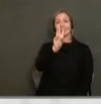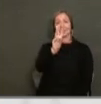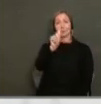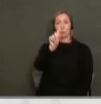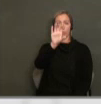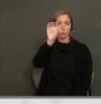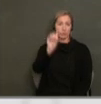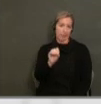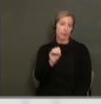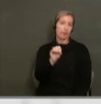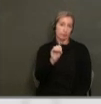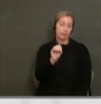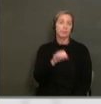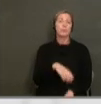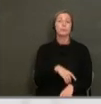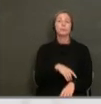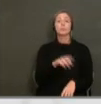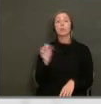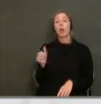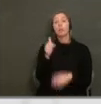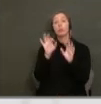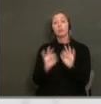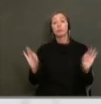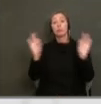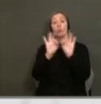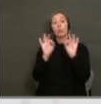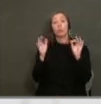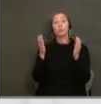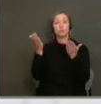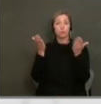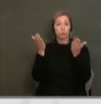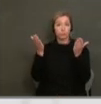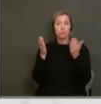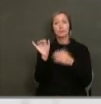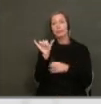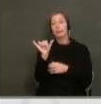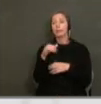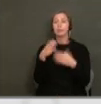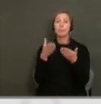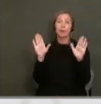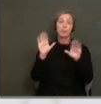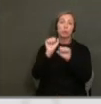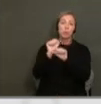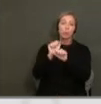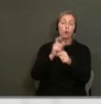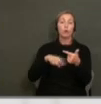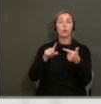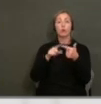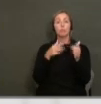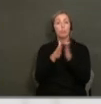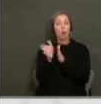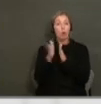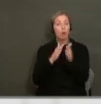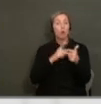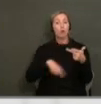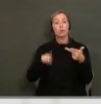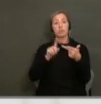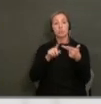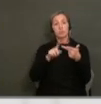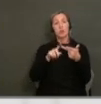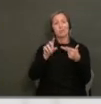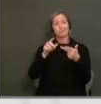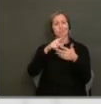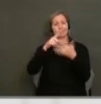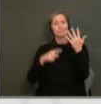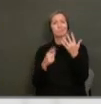fund. And we also have other important services in the general fund like public works, parks and recreation, and many